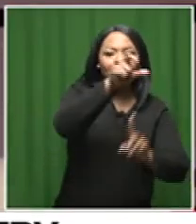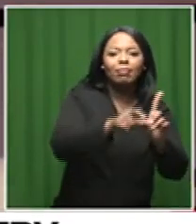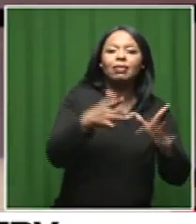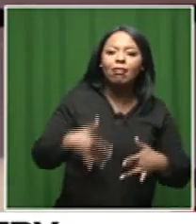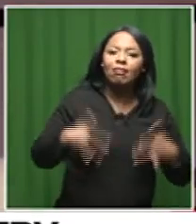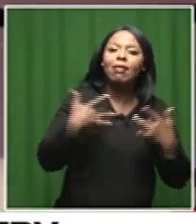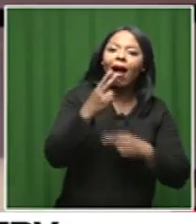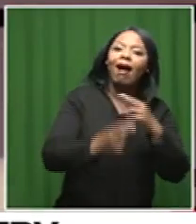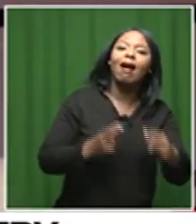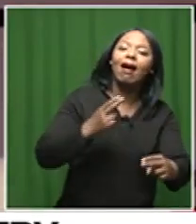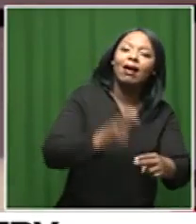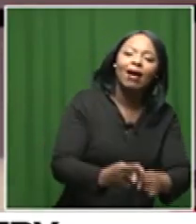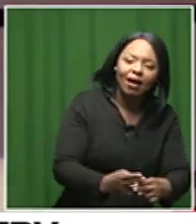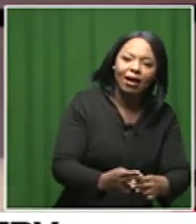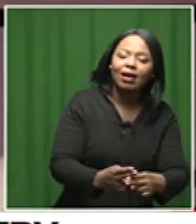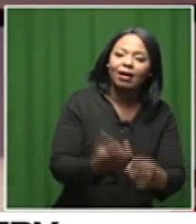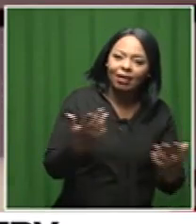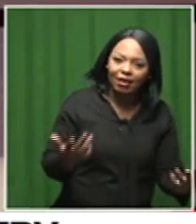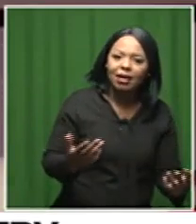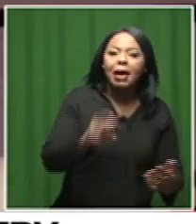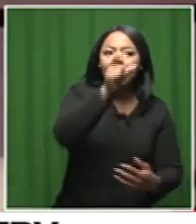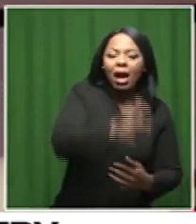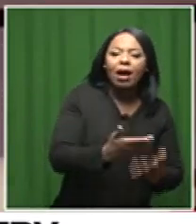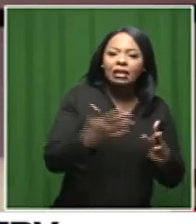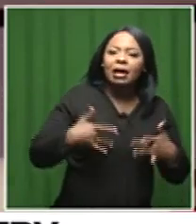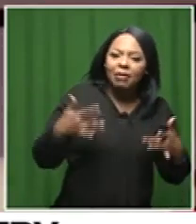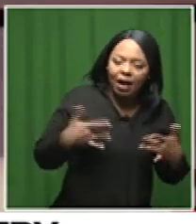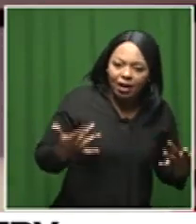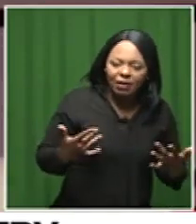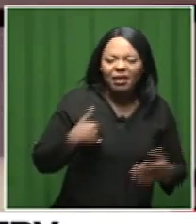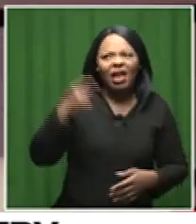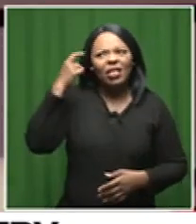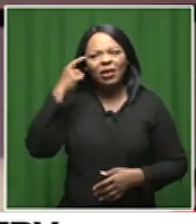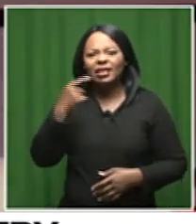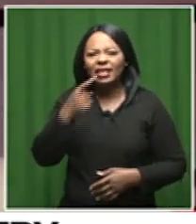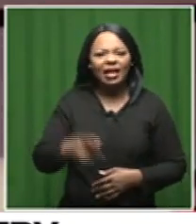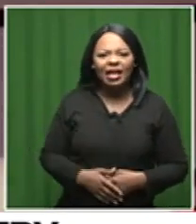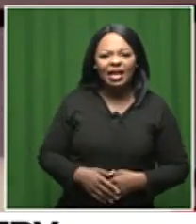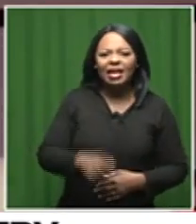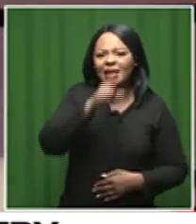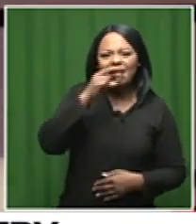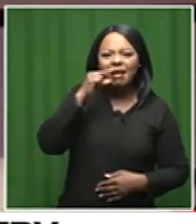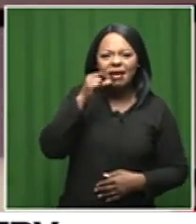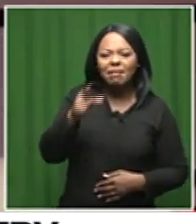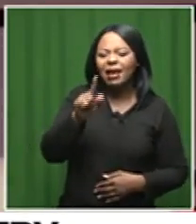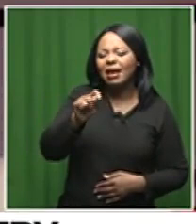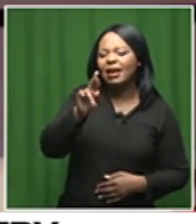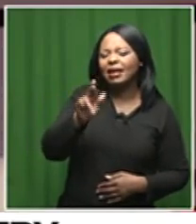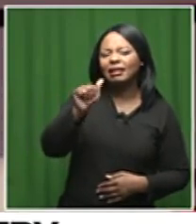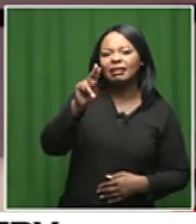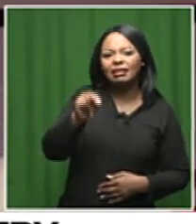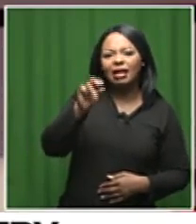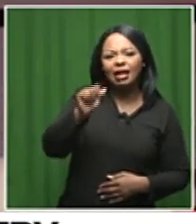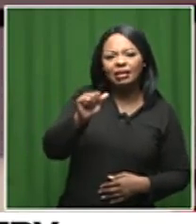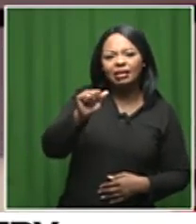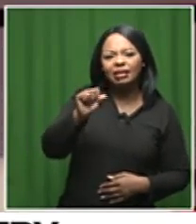about transplants, I tell people, whoever I talk to, let's give it another name. Don't call it a transplant. Call it what you would like to call it.